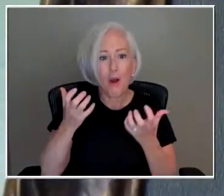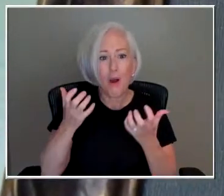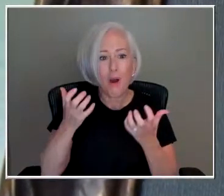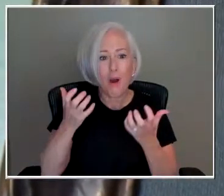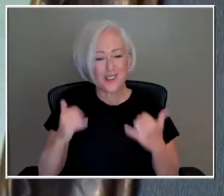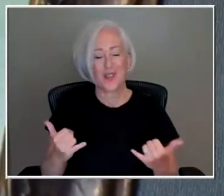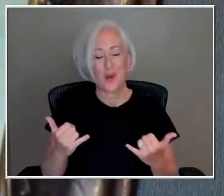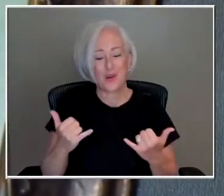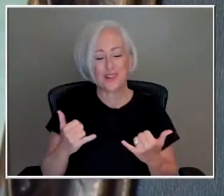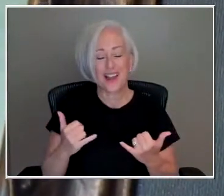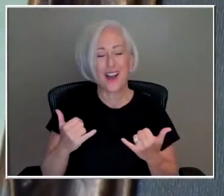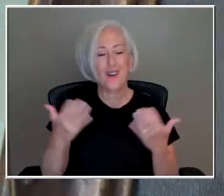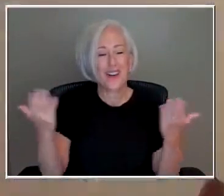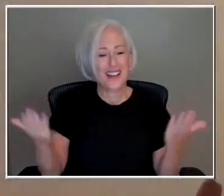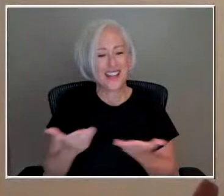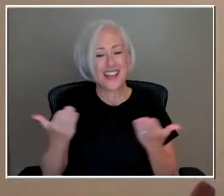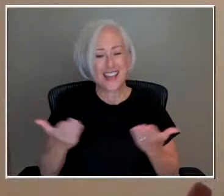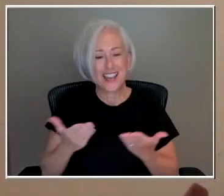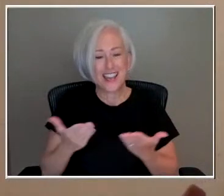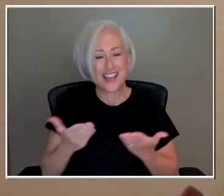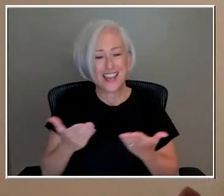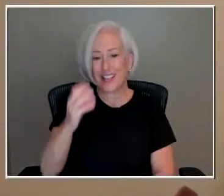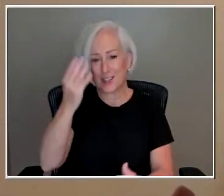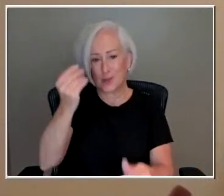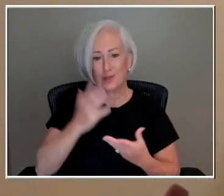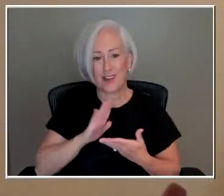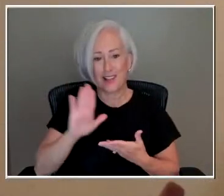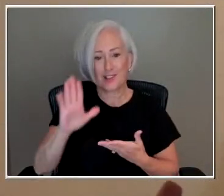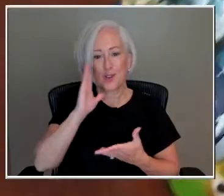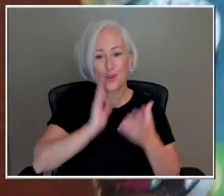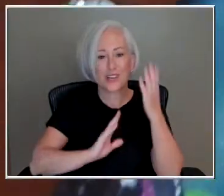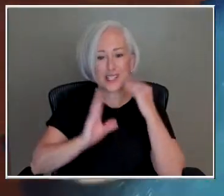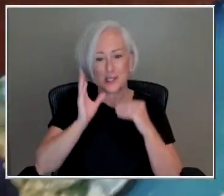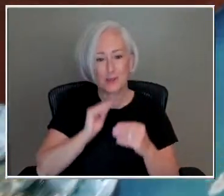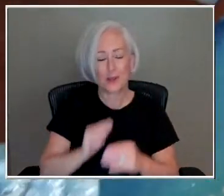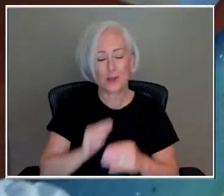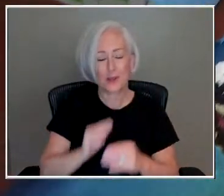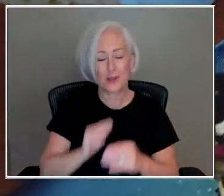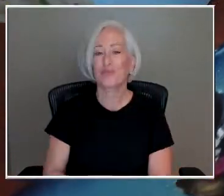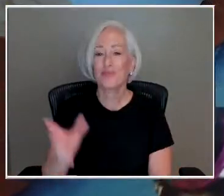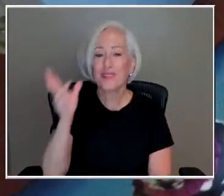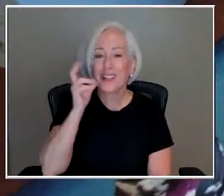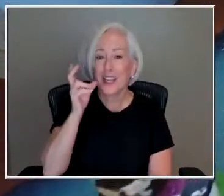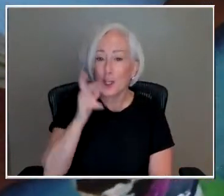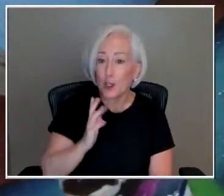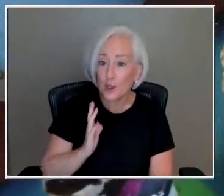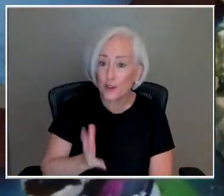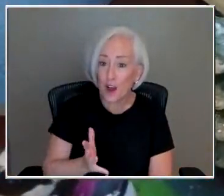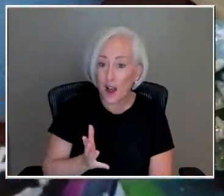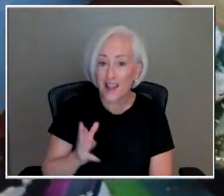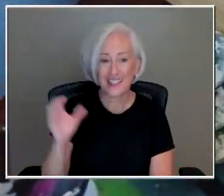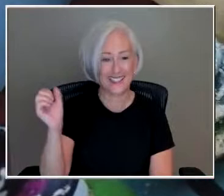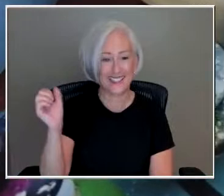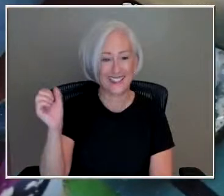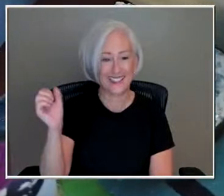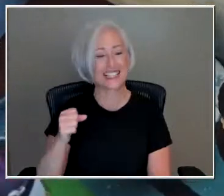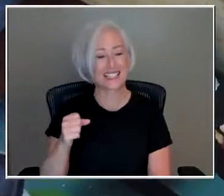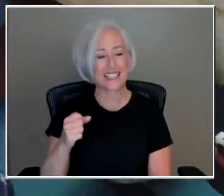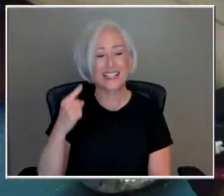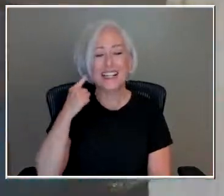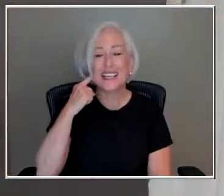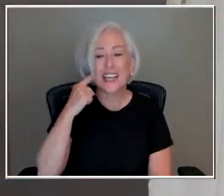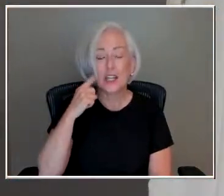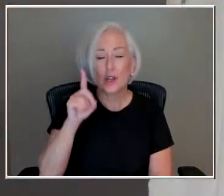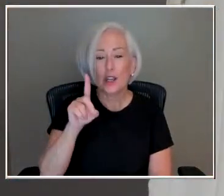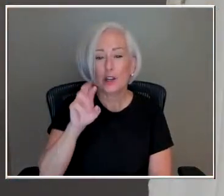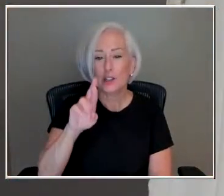experience and how she's doing. Carlene, how are you? Can you hear me okay? Yes, just fine. And can you hear Dr. Chang? She's sitting right here